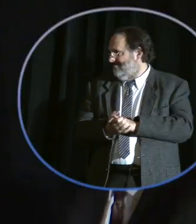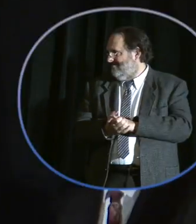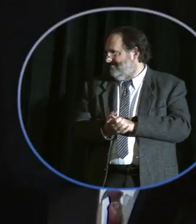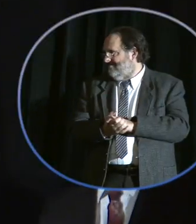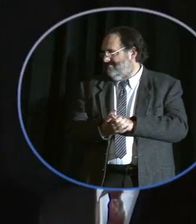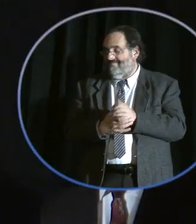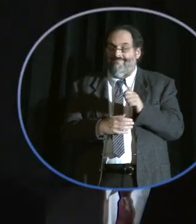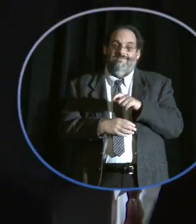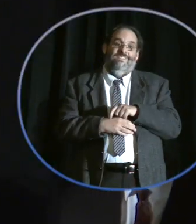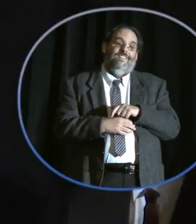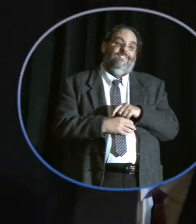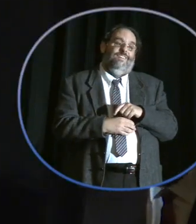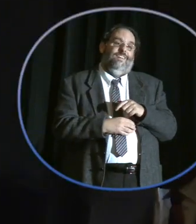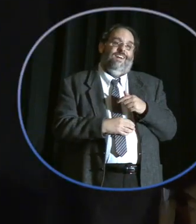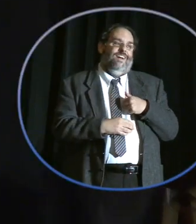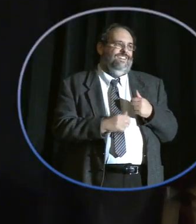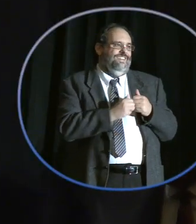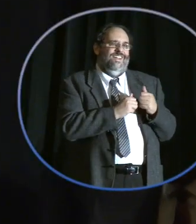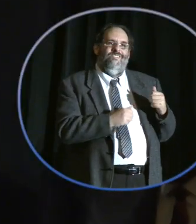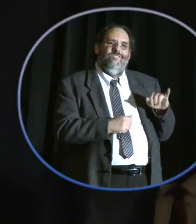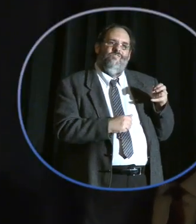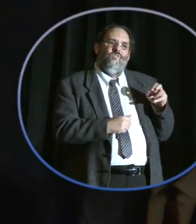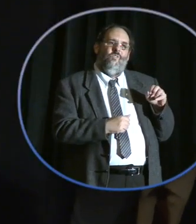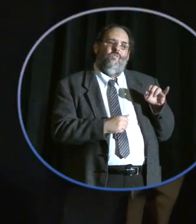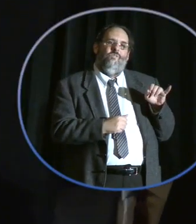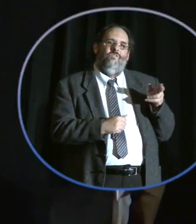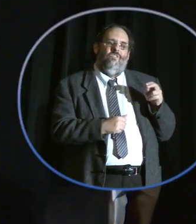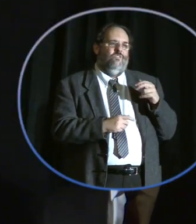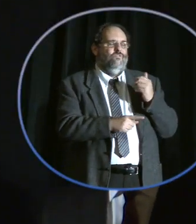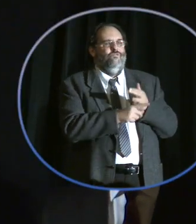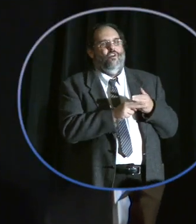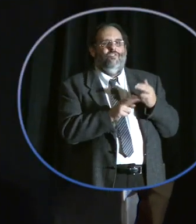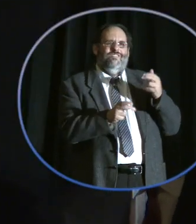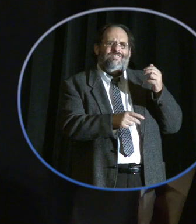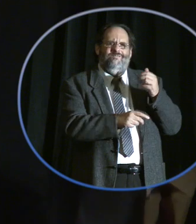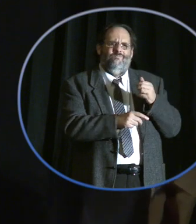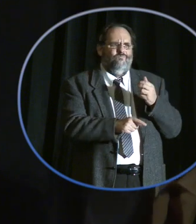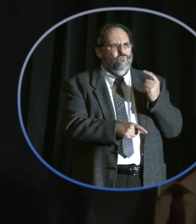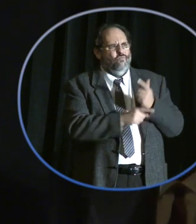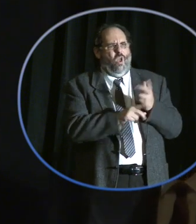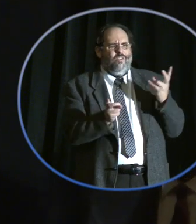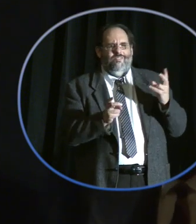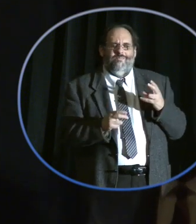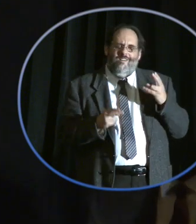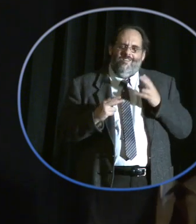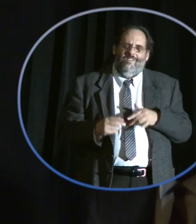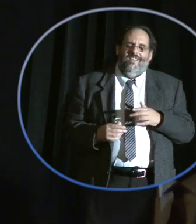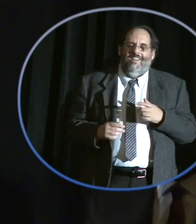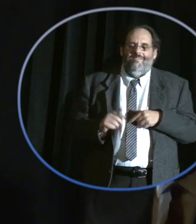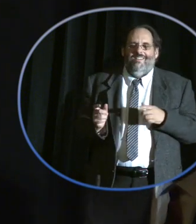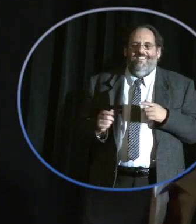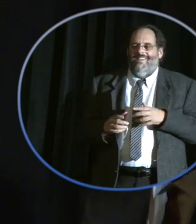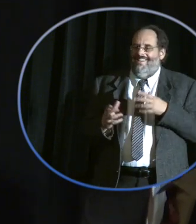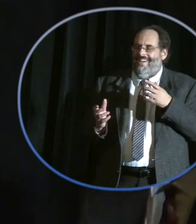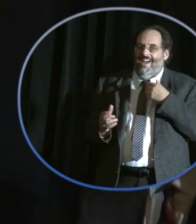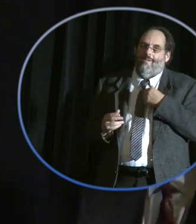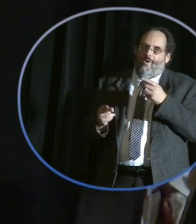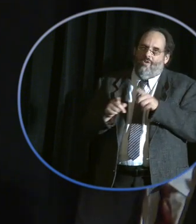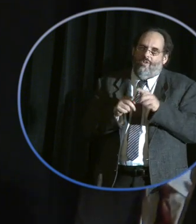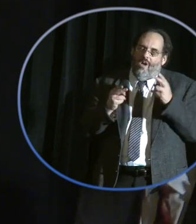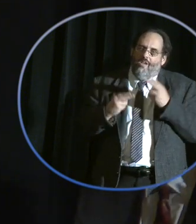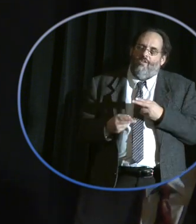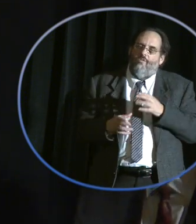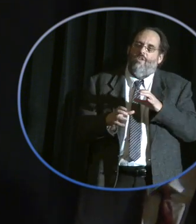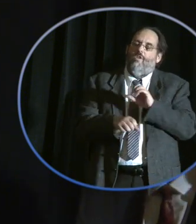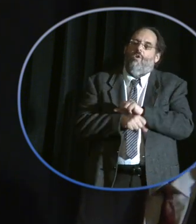Anytime that I'm grouped with Joe Jones and called brothers, I'm honored to do that. And I'm also honored to have